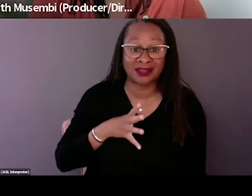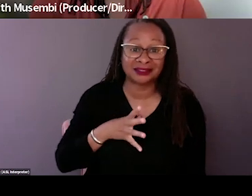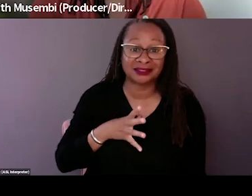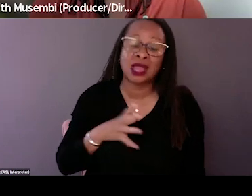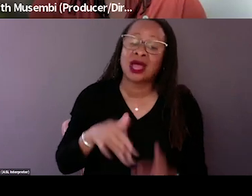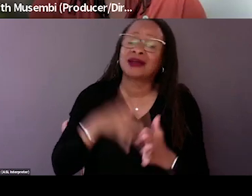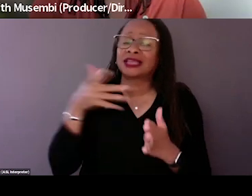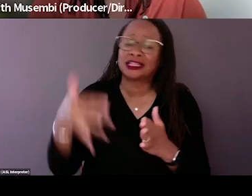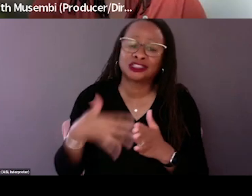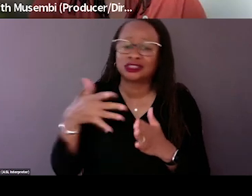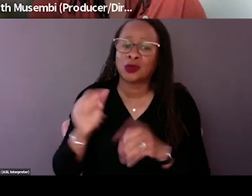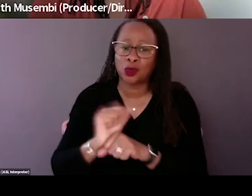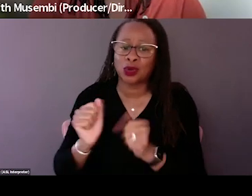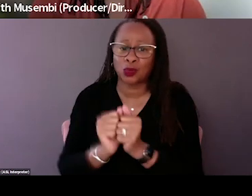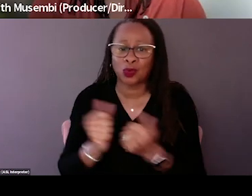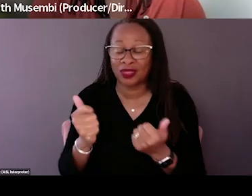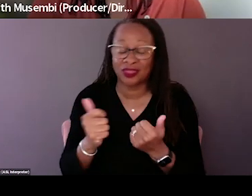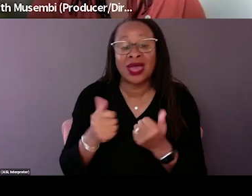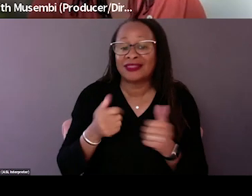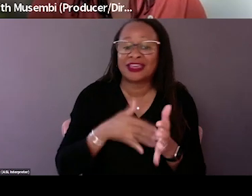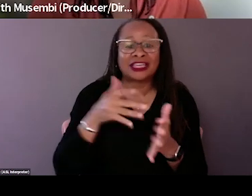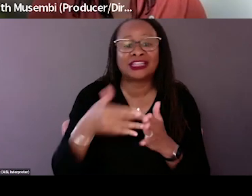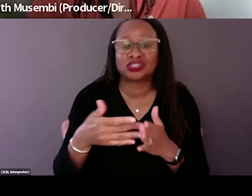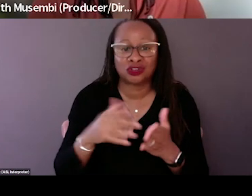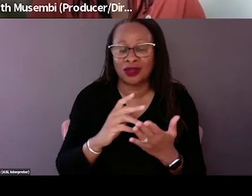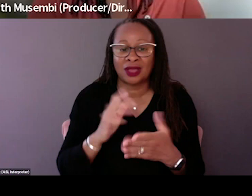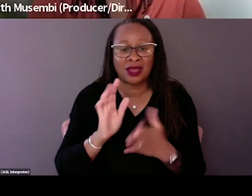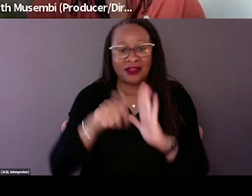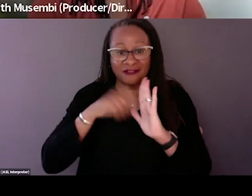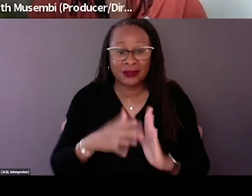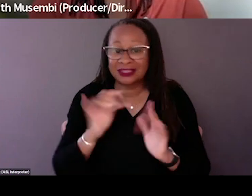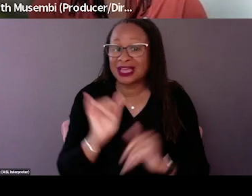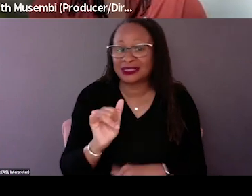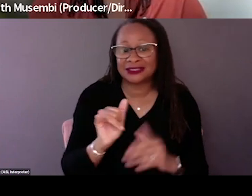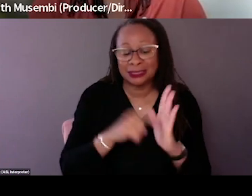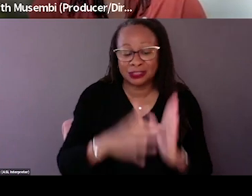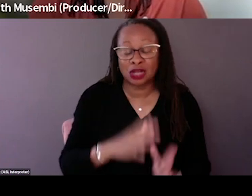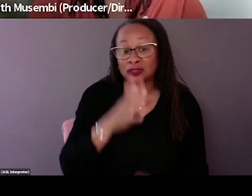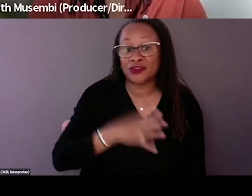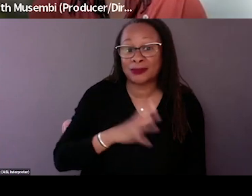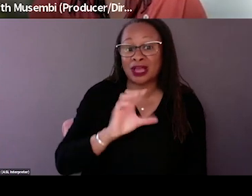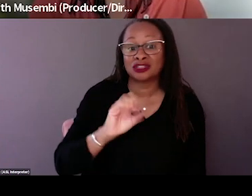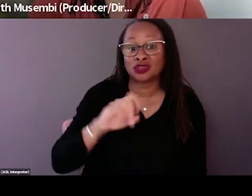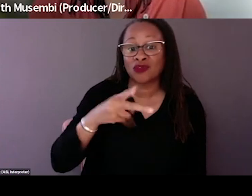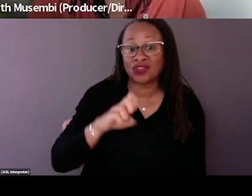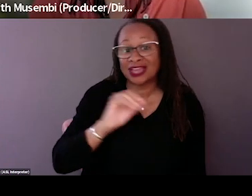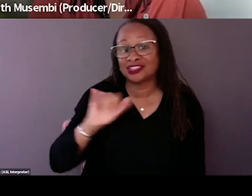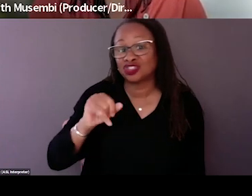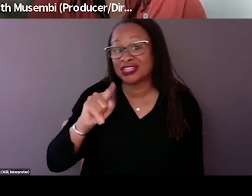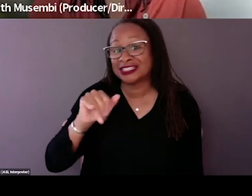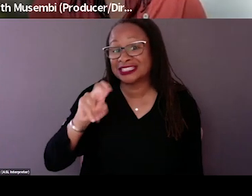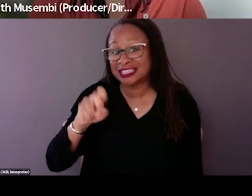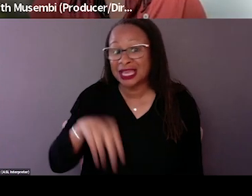know, legendary female cinematographers like Sophie and Justine, and we'd sort of glimpse each other and then pass